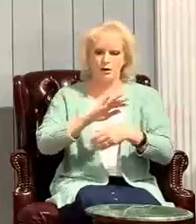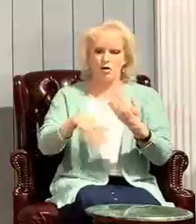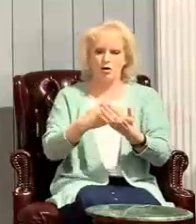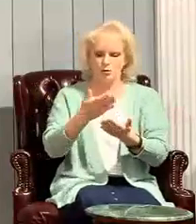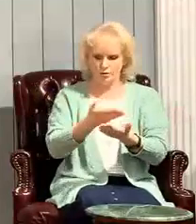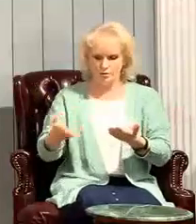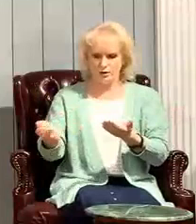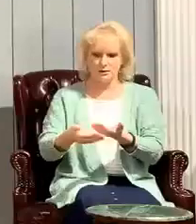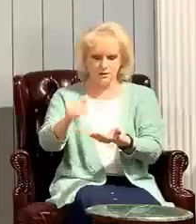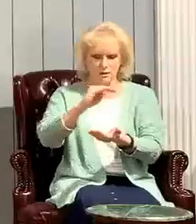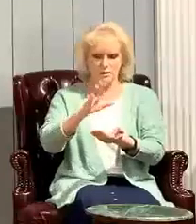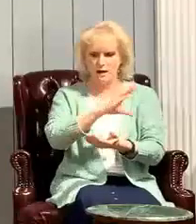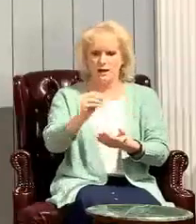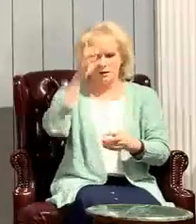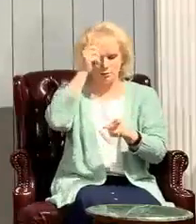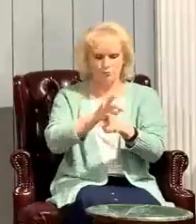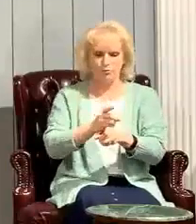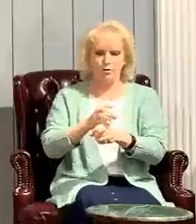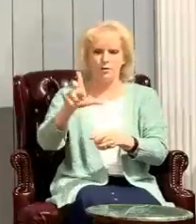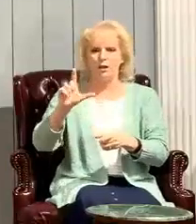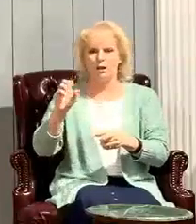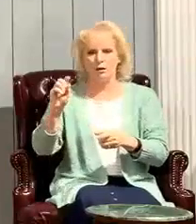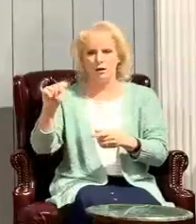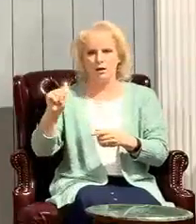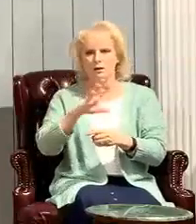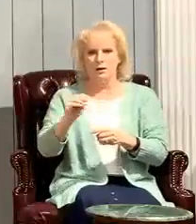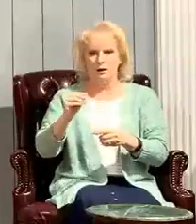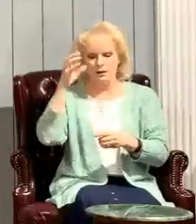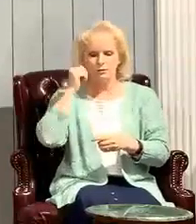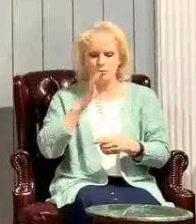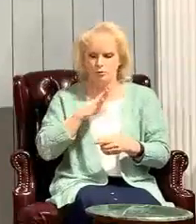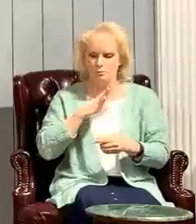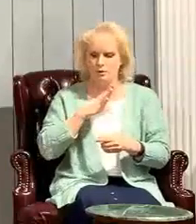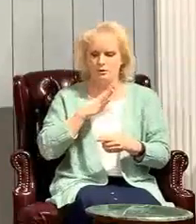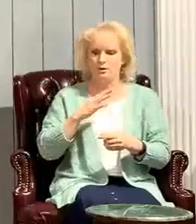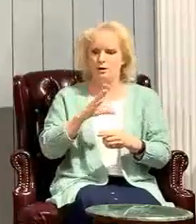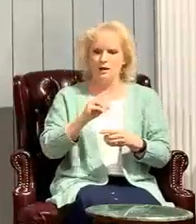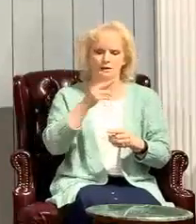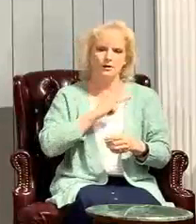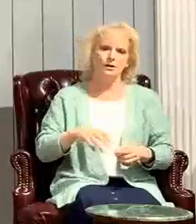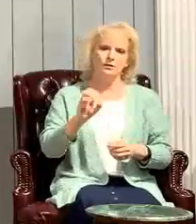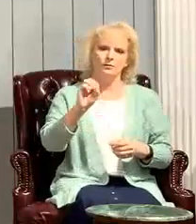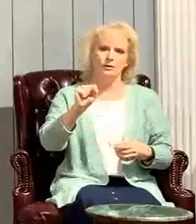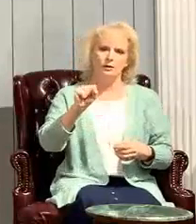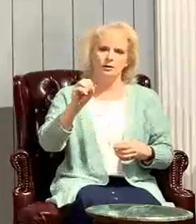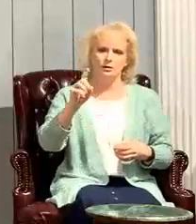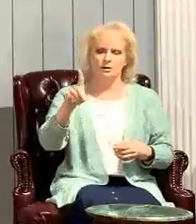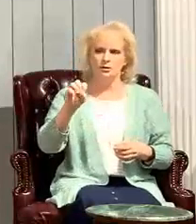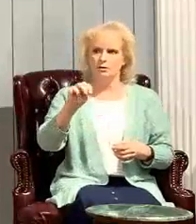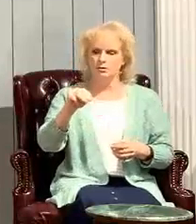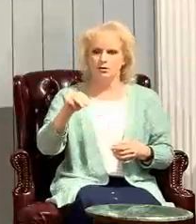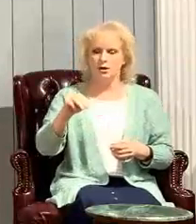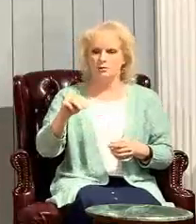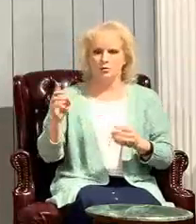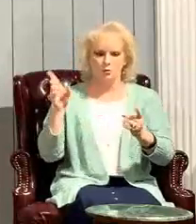brother Lot, and his goods, and the women also, and the people. And the king of Sodom went out to meet him after his return from the slaughter